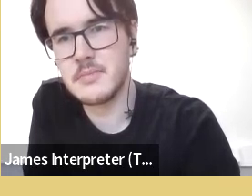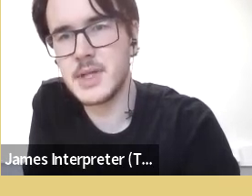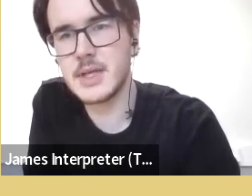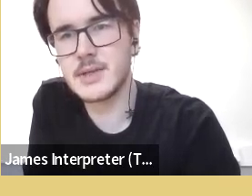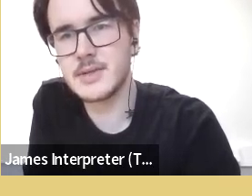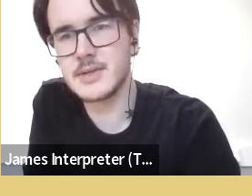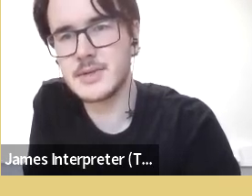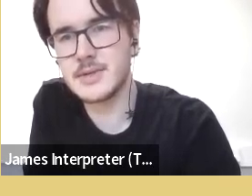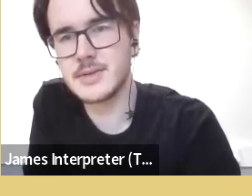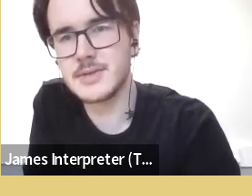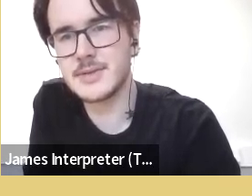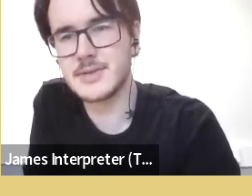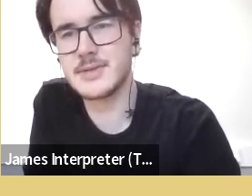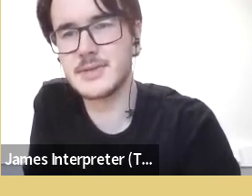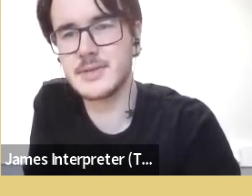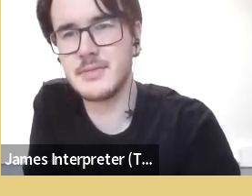Milk.